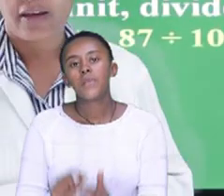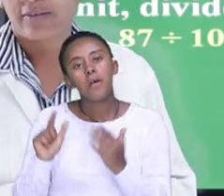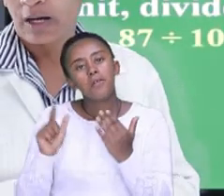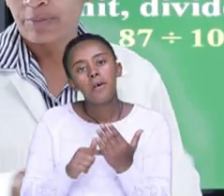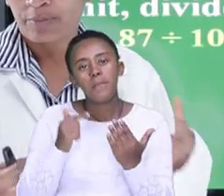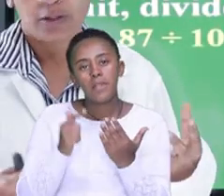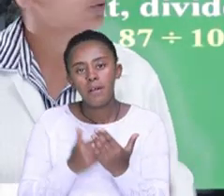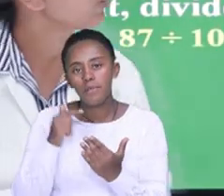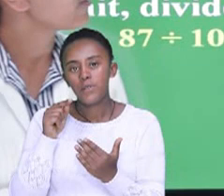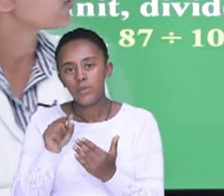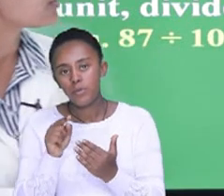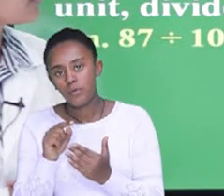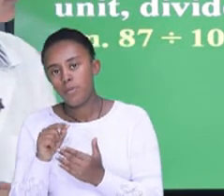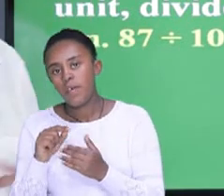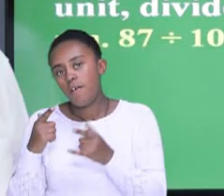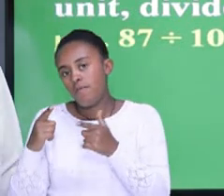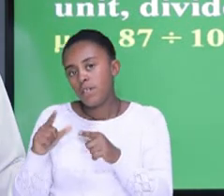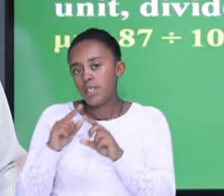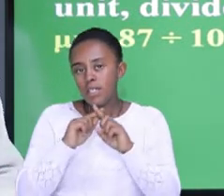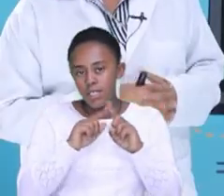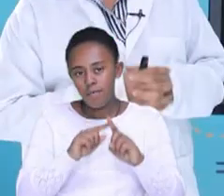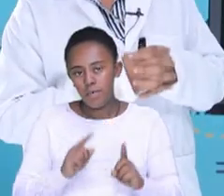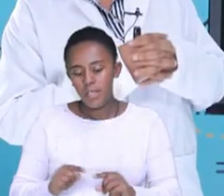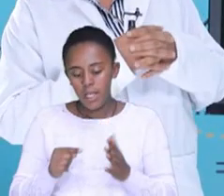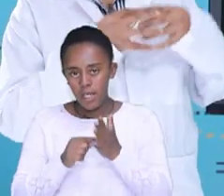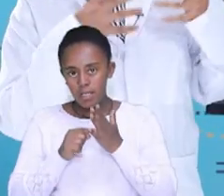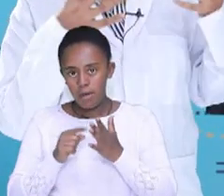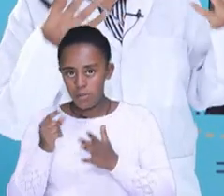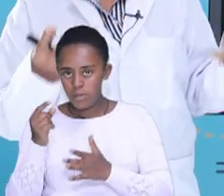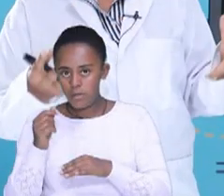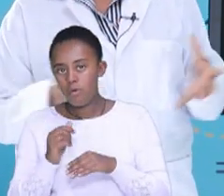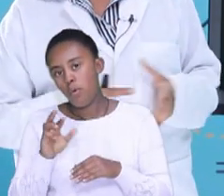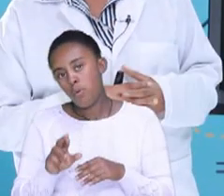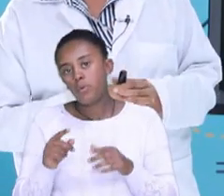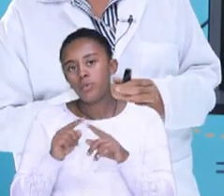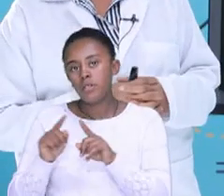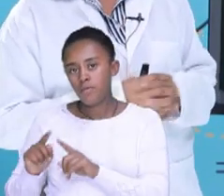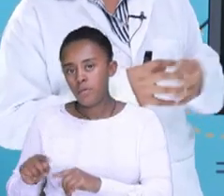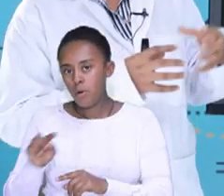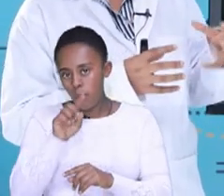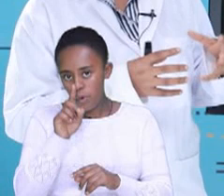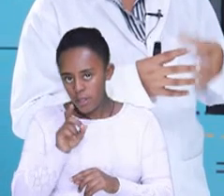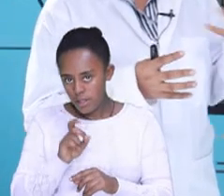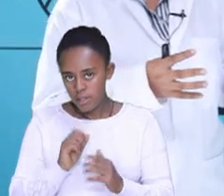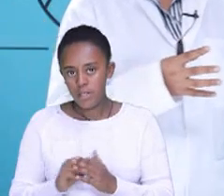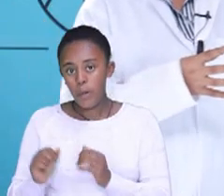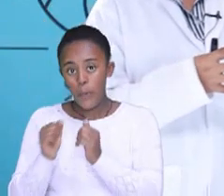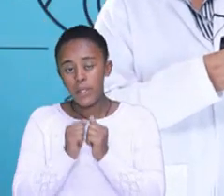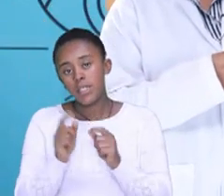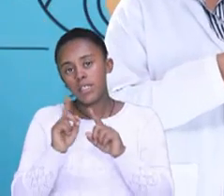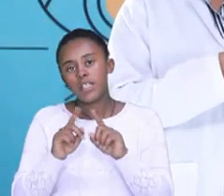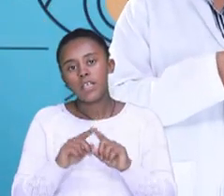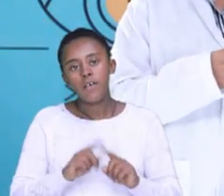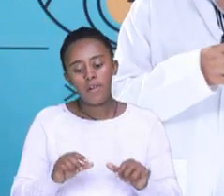Sometimes you may face different examples, or you may have different questions with